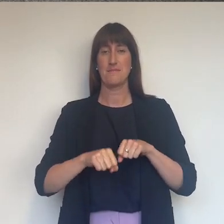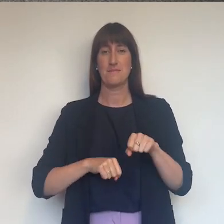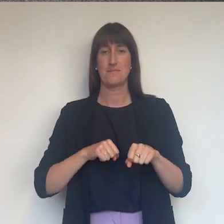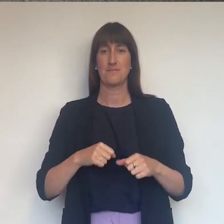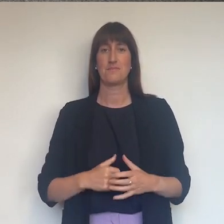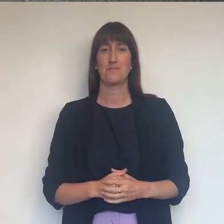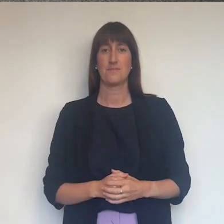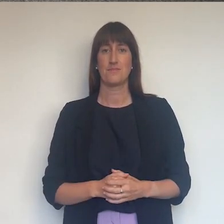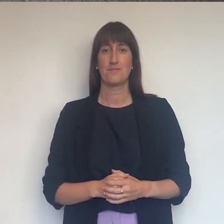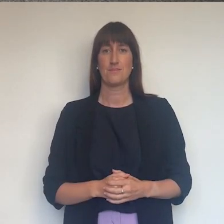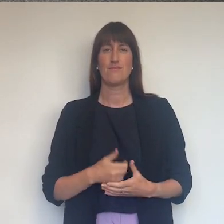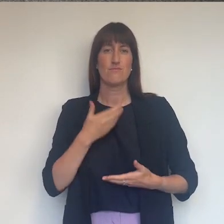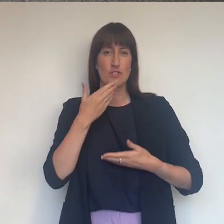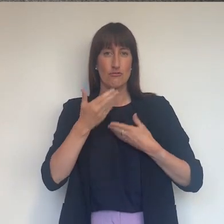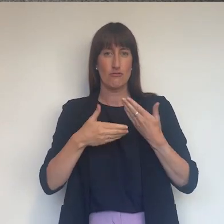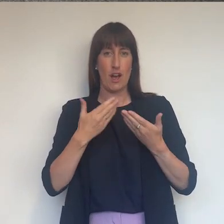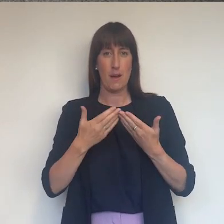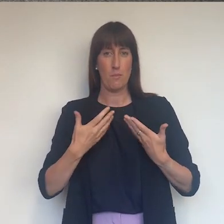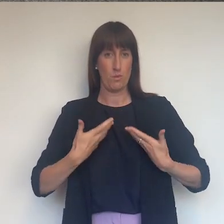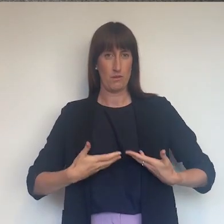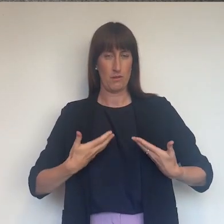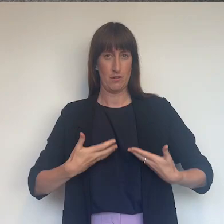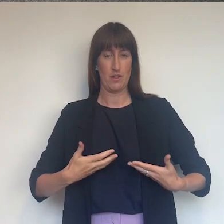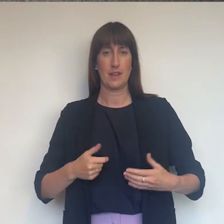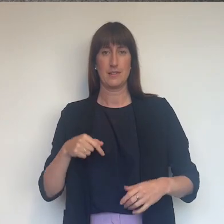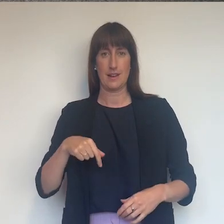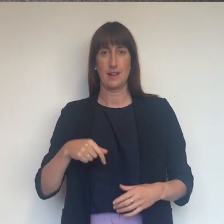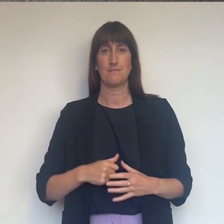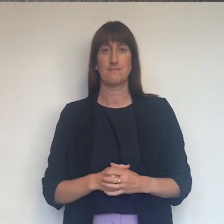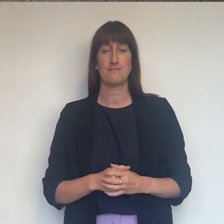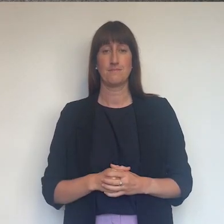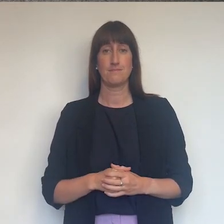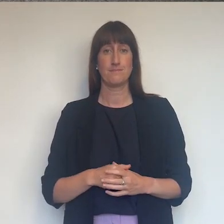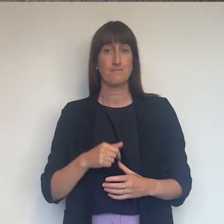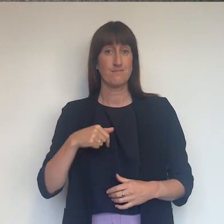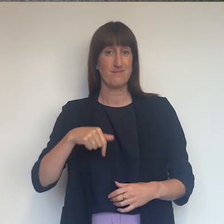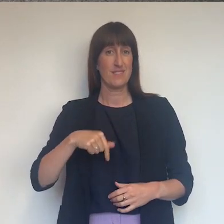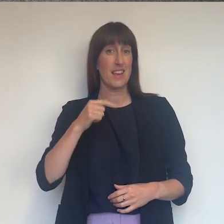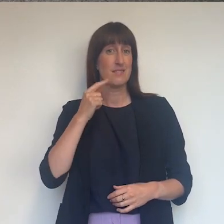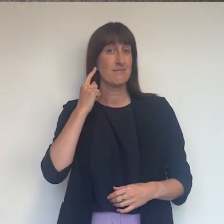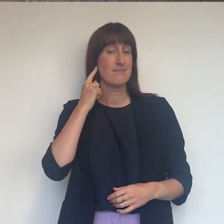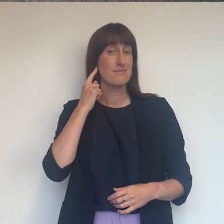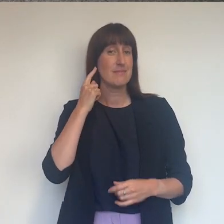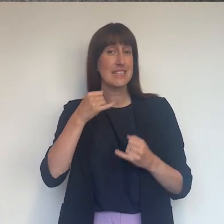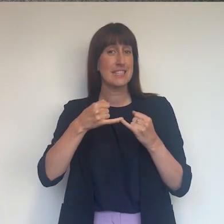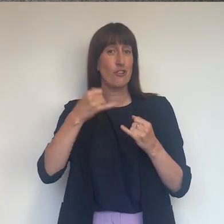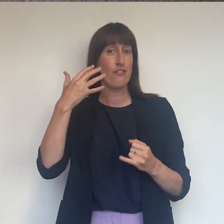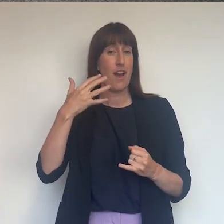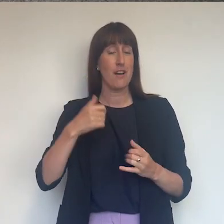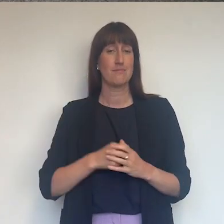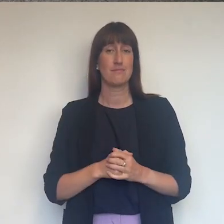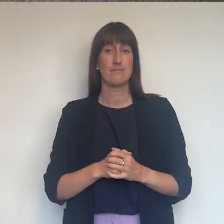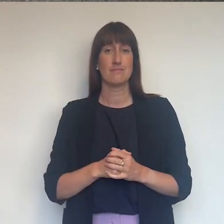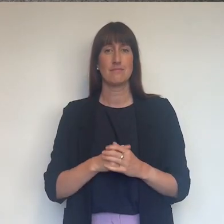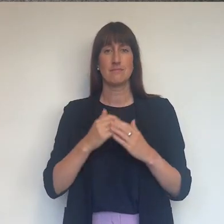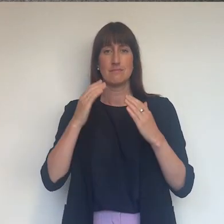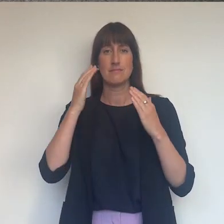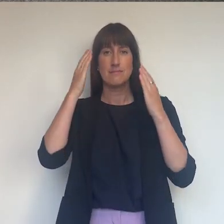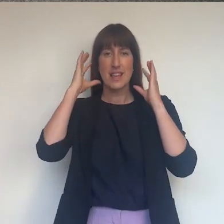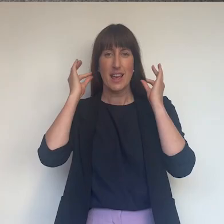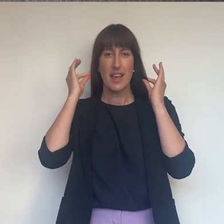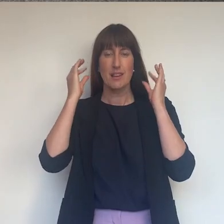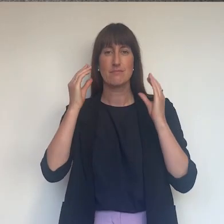bike. Today I am wearing round silver earrings. I have short brown hair and I'm wearing